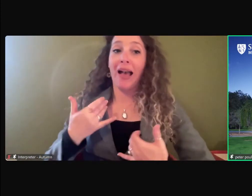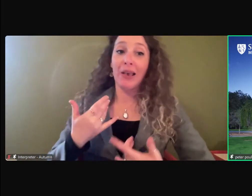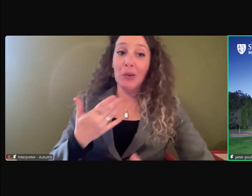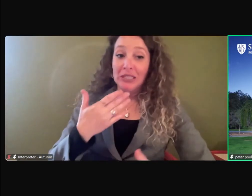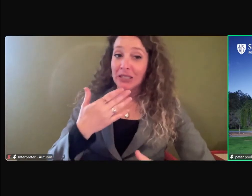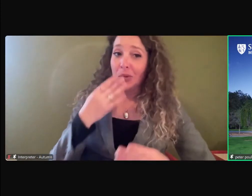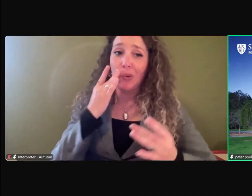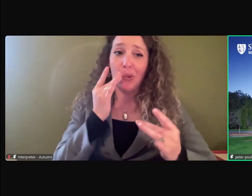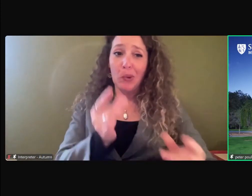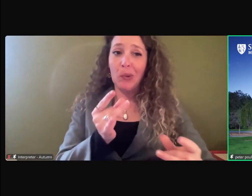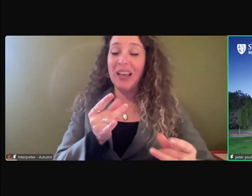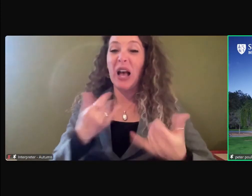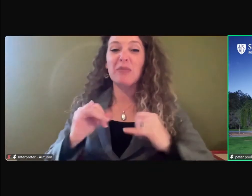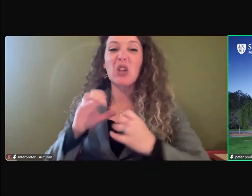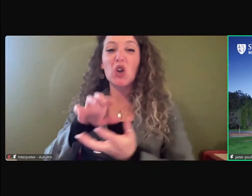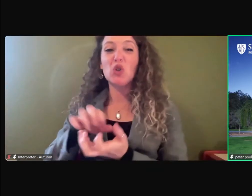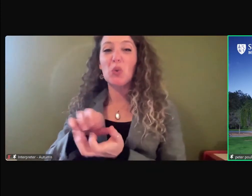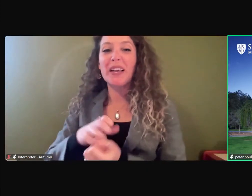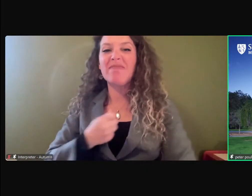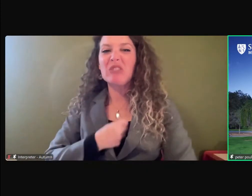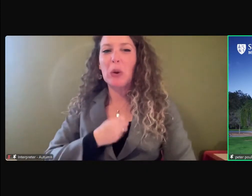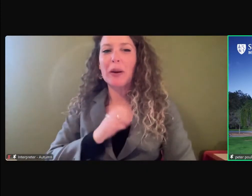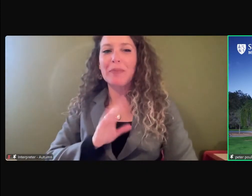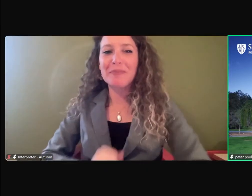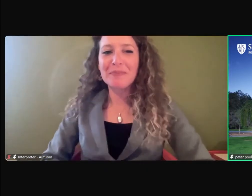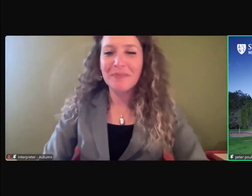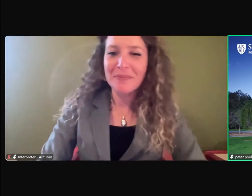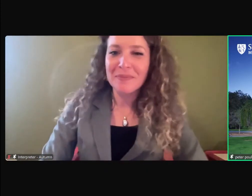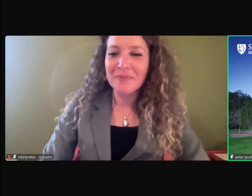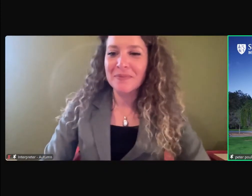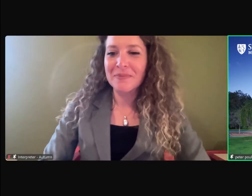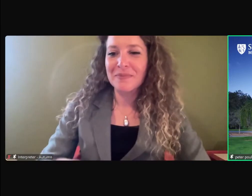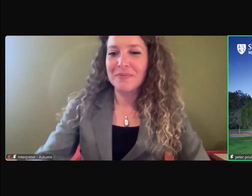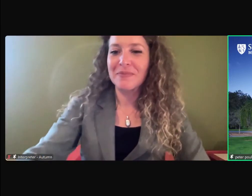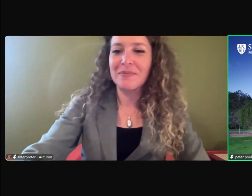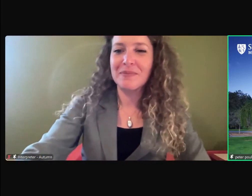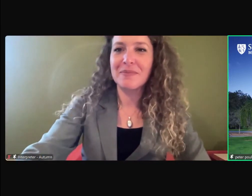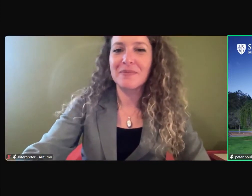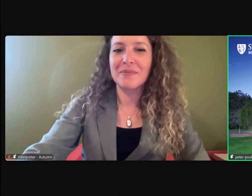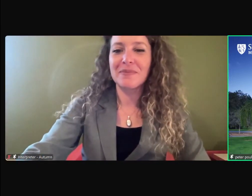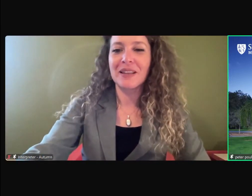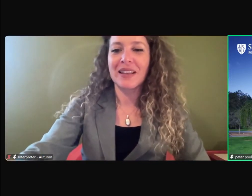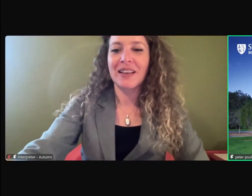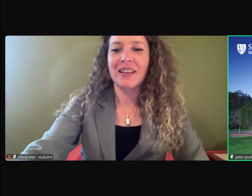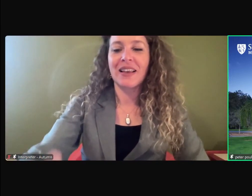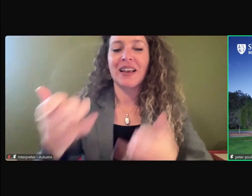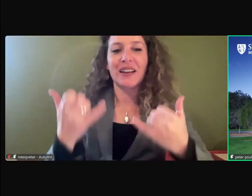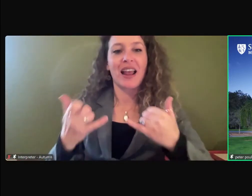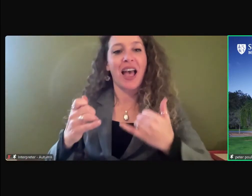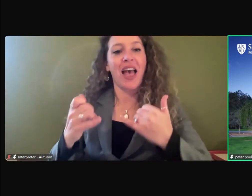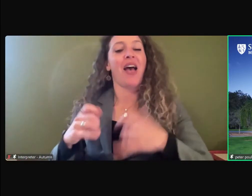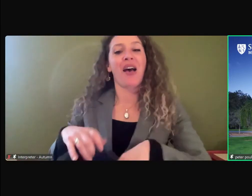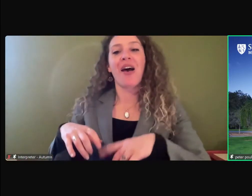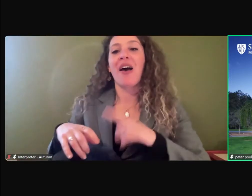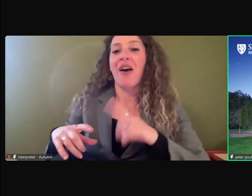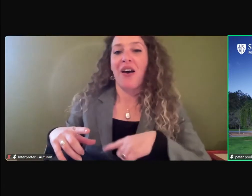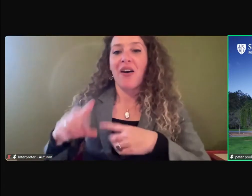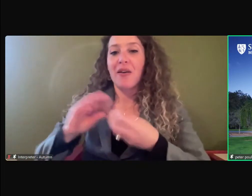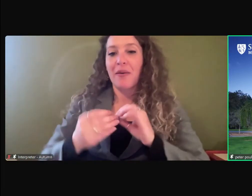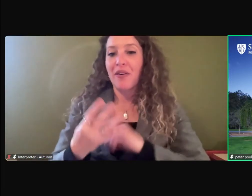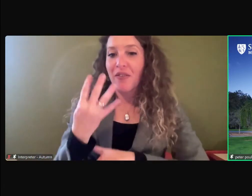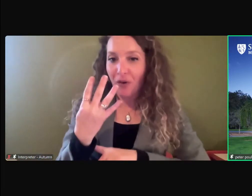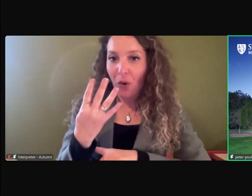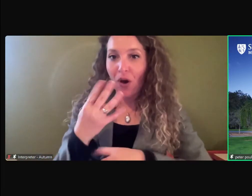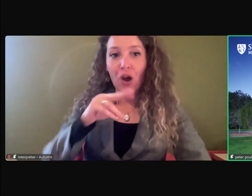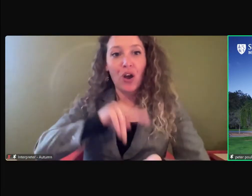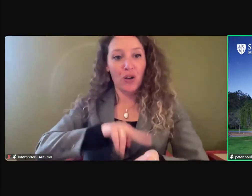as a matter of fact. Sorry about that. We're on to session 4, Shared Vision, a nursing researcher's